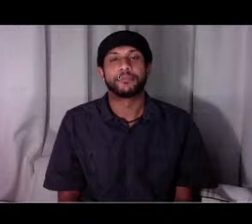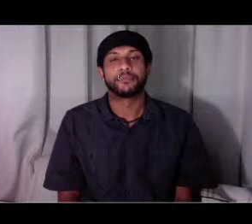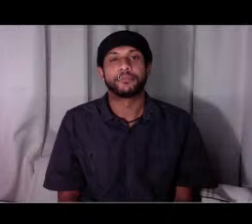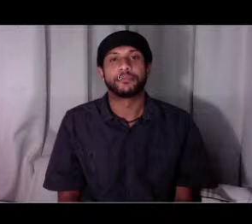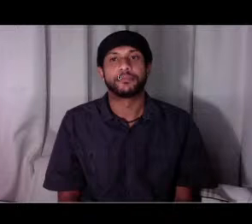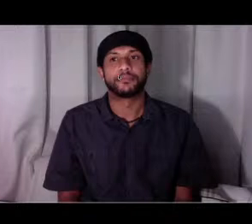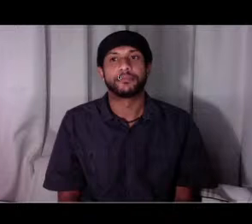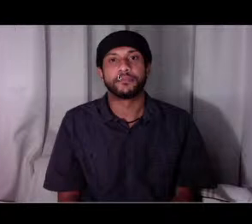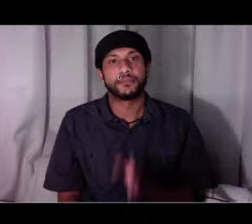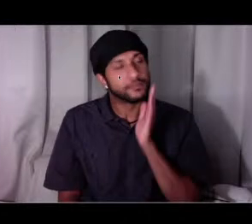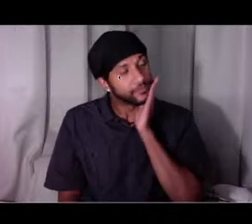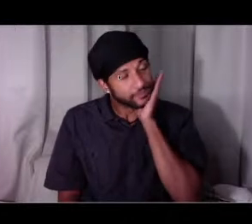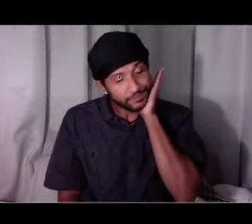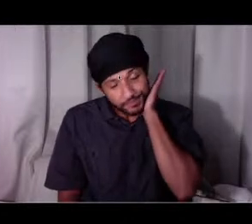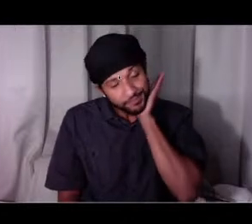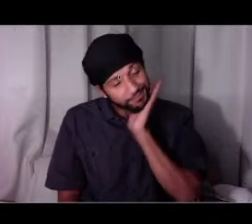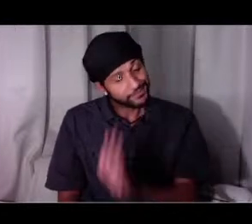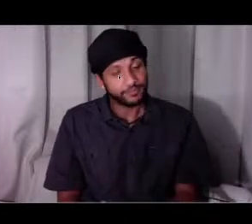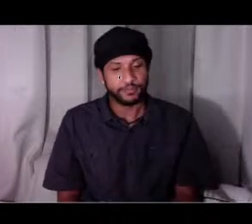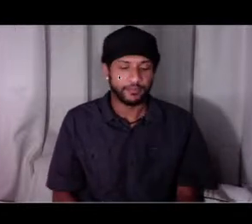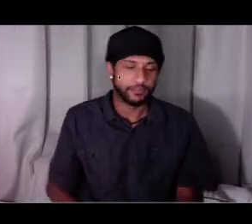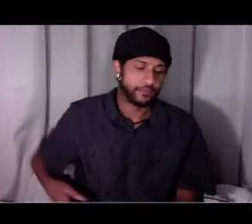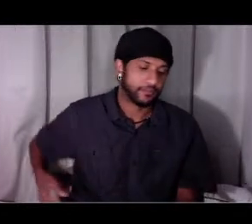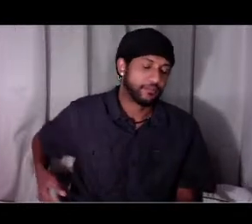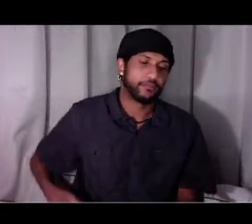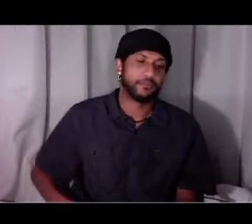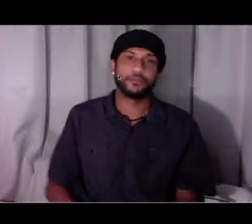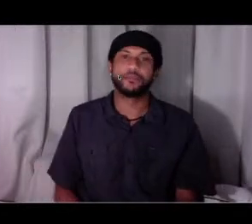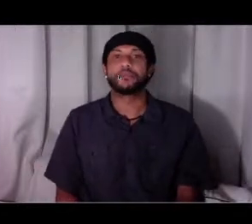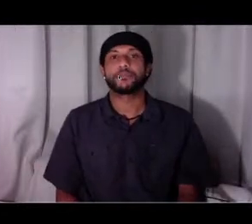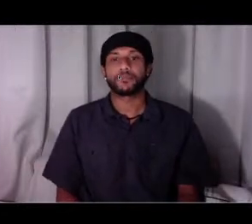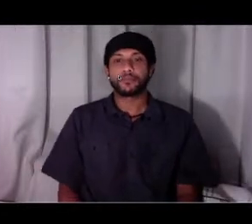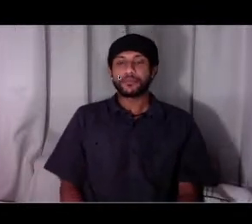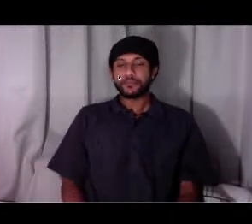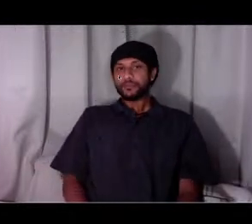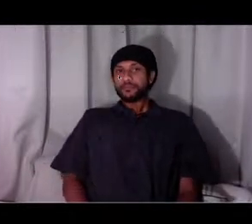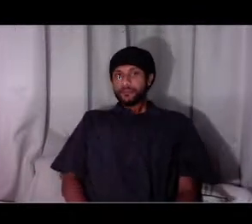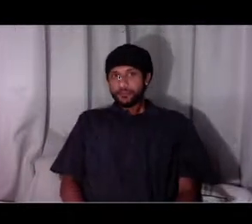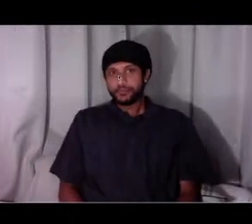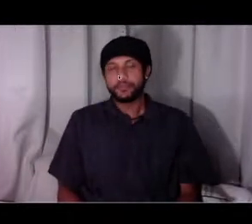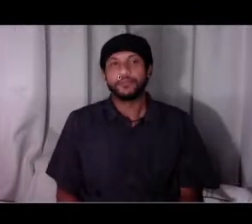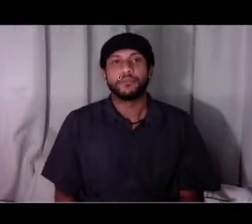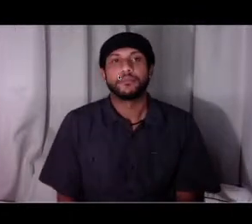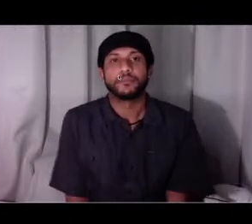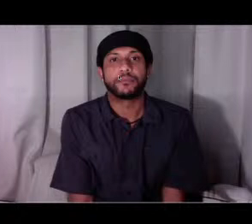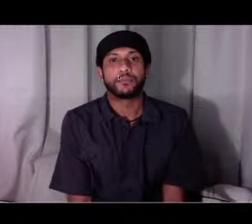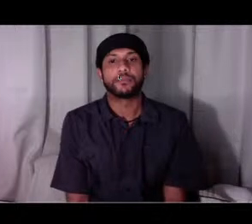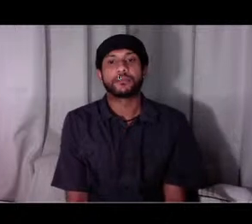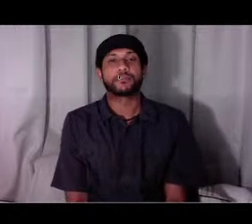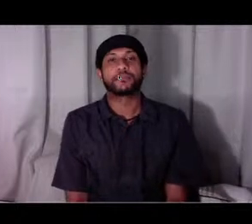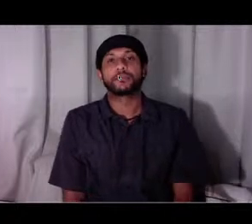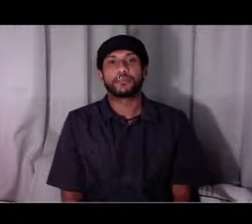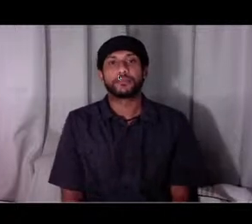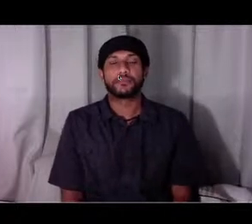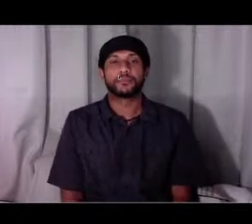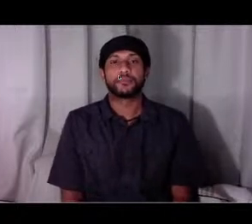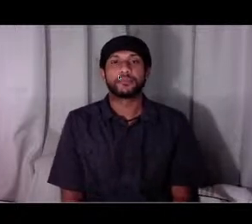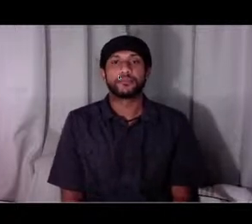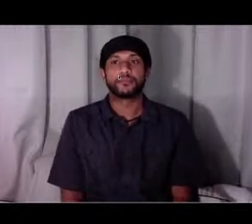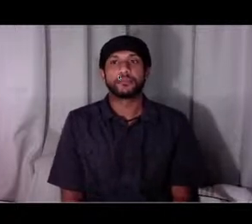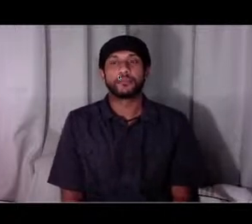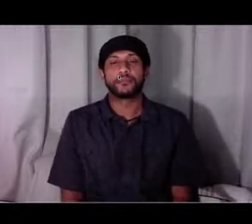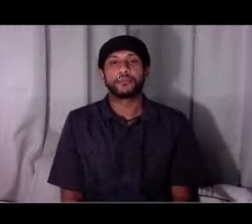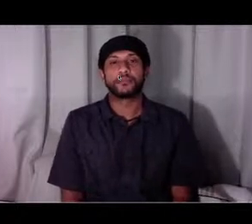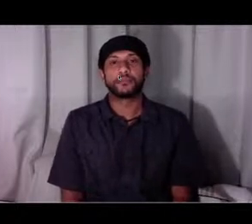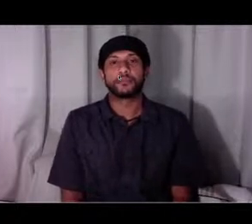really uh mindful of the essence of and the importance of the time issue that we're looking at right